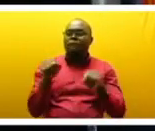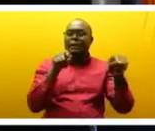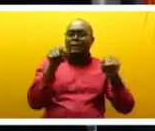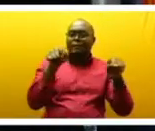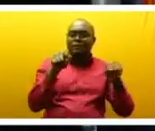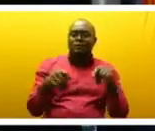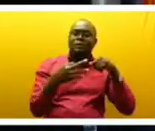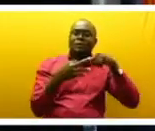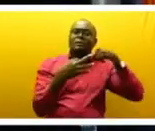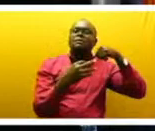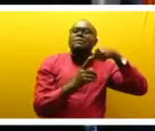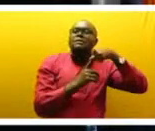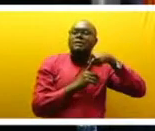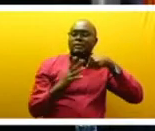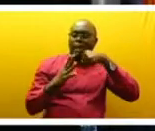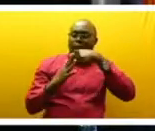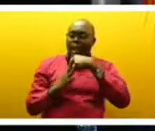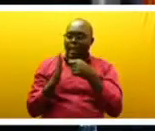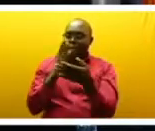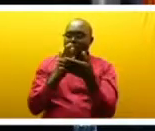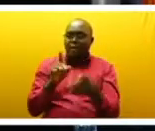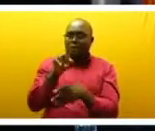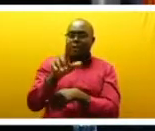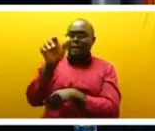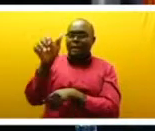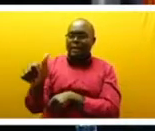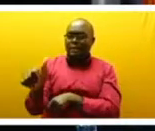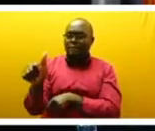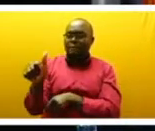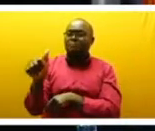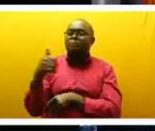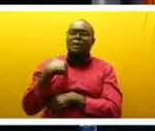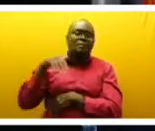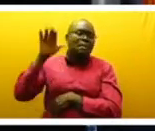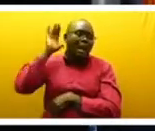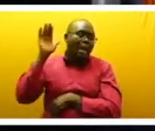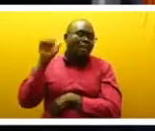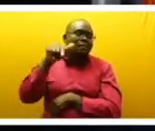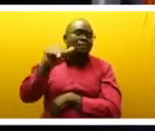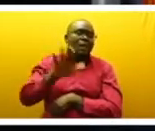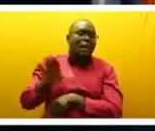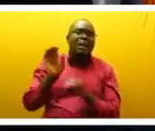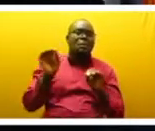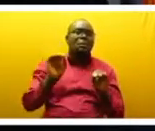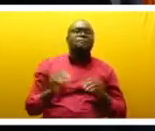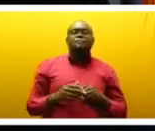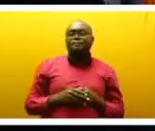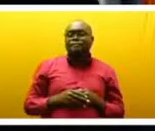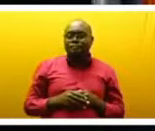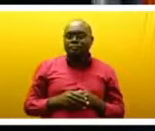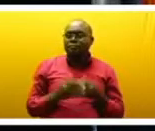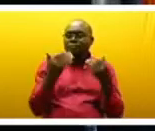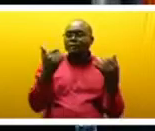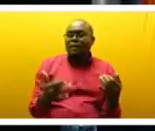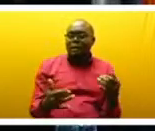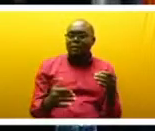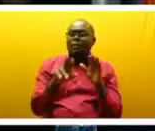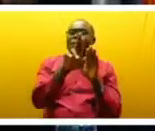69, Subregulation 1A. And I've not had anything said about that here. Now, Regulation